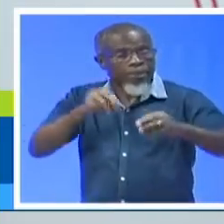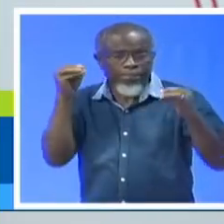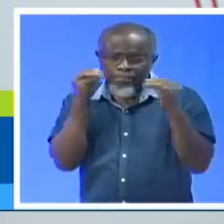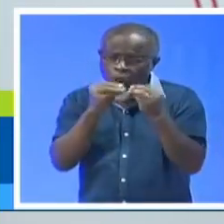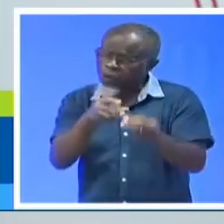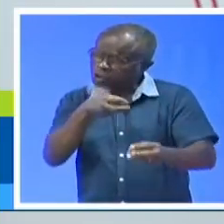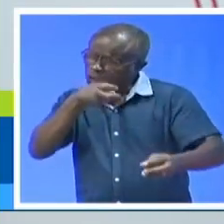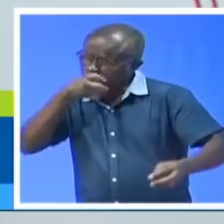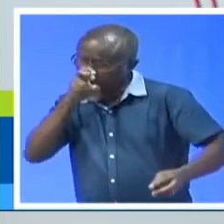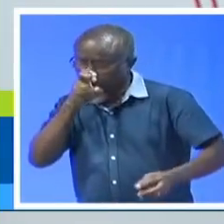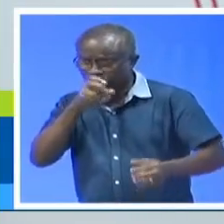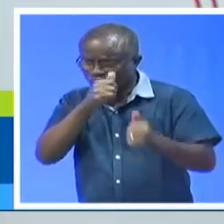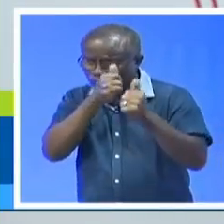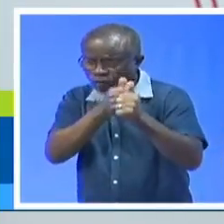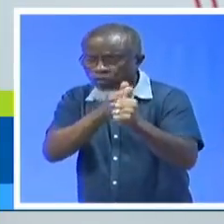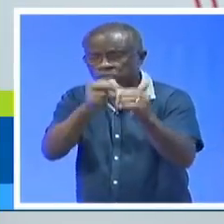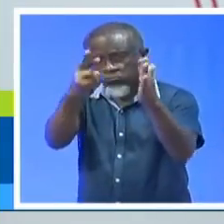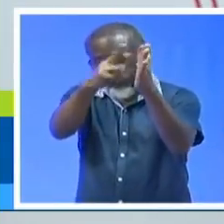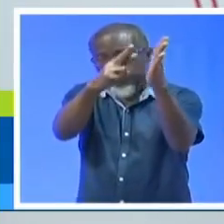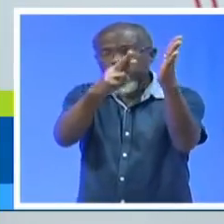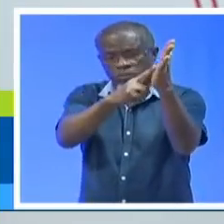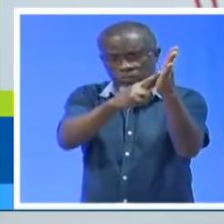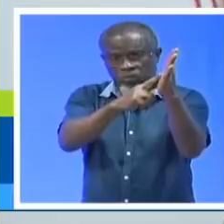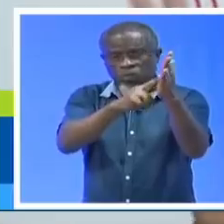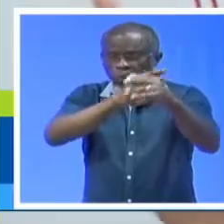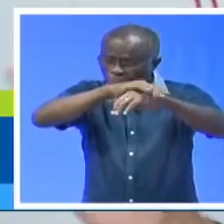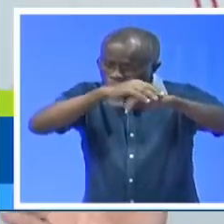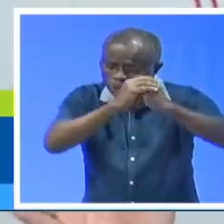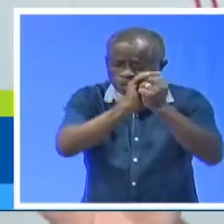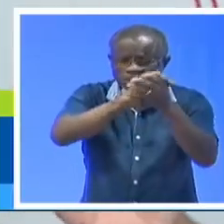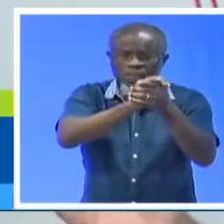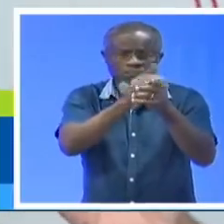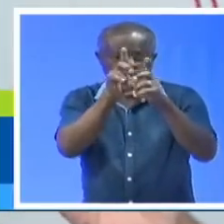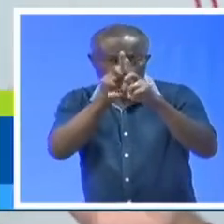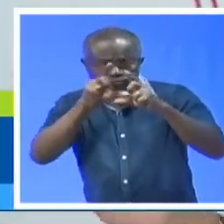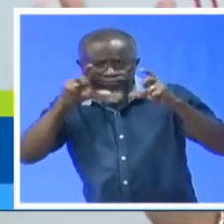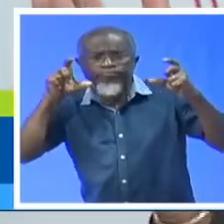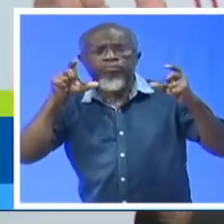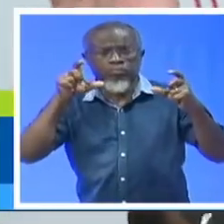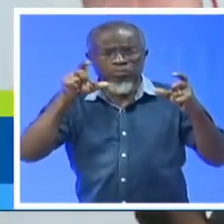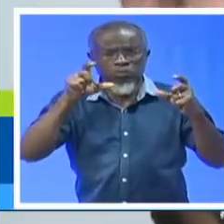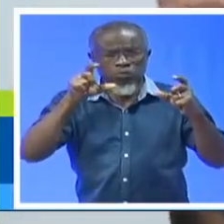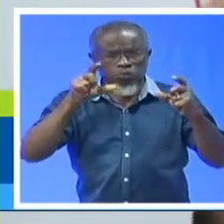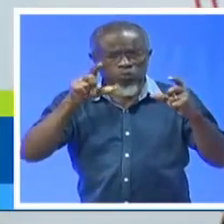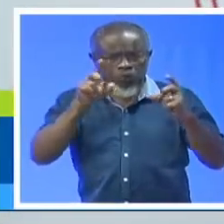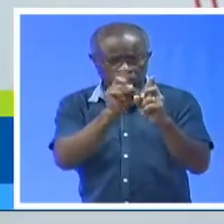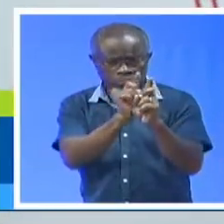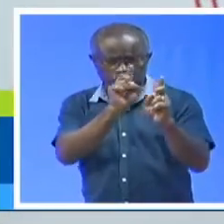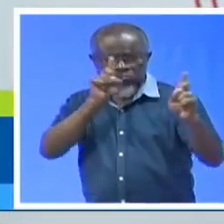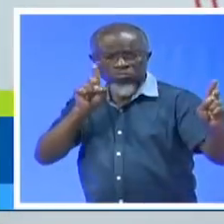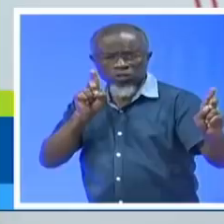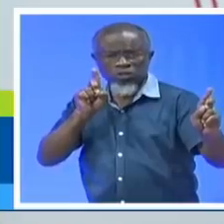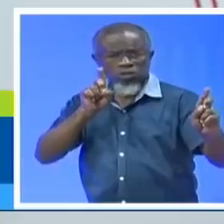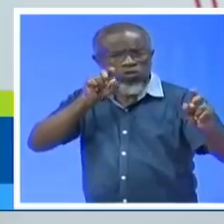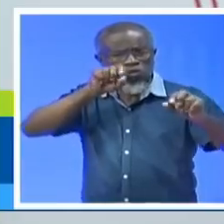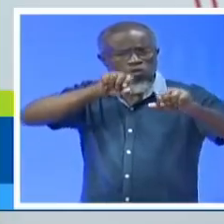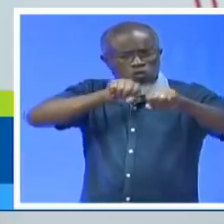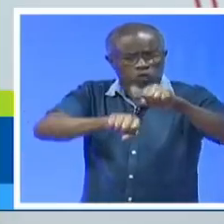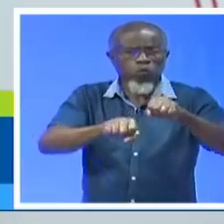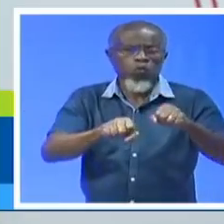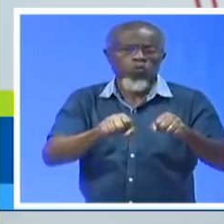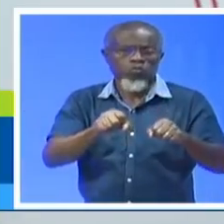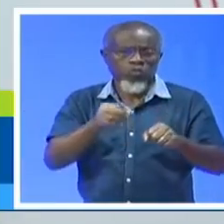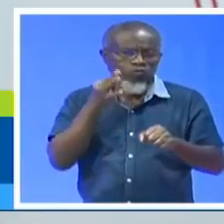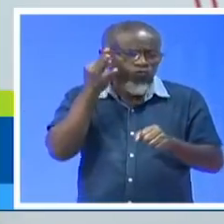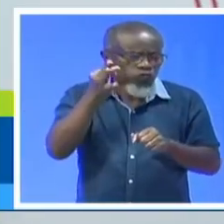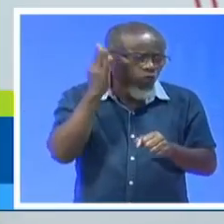hands, wearing this thing called a mask, and social distancing. That way we can drive cases down.